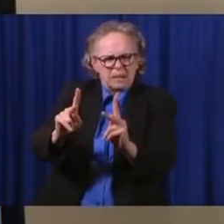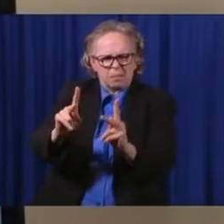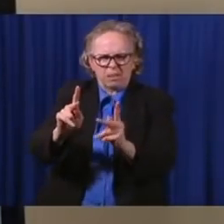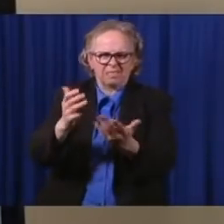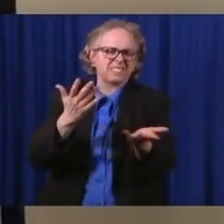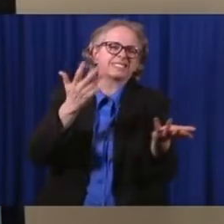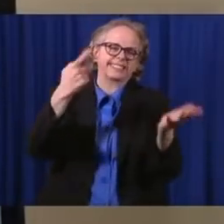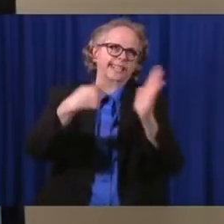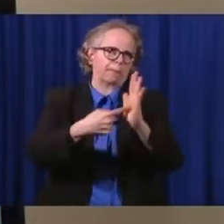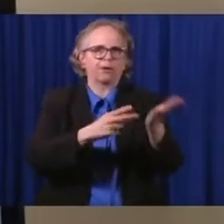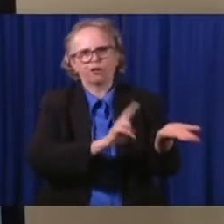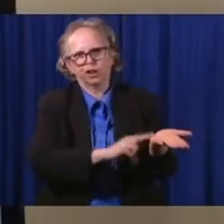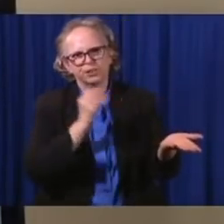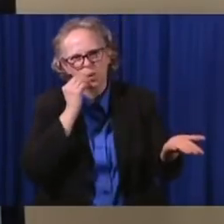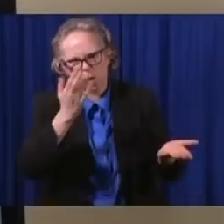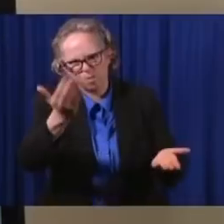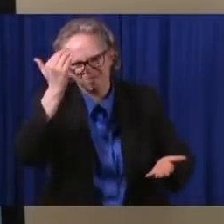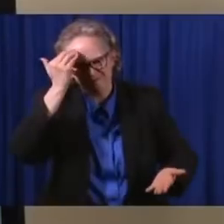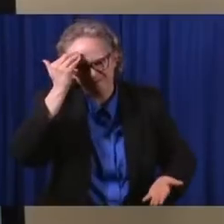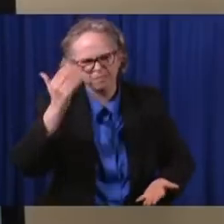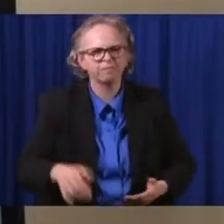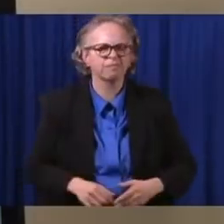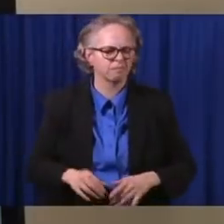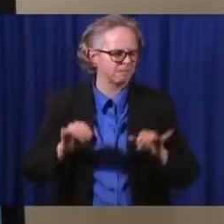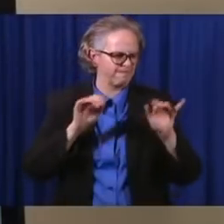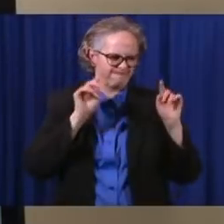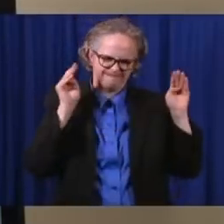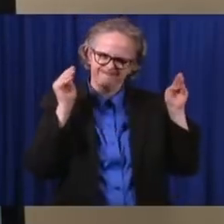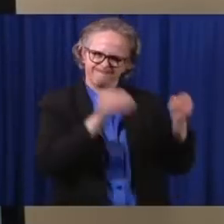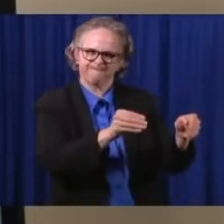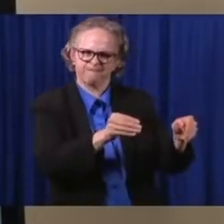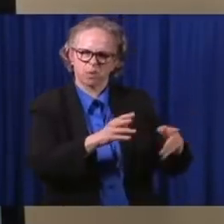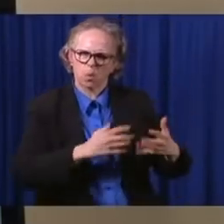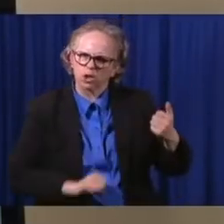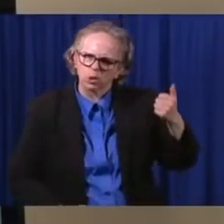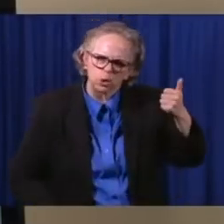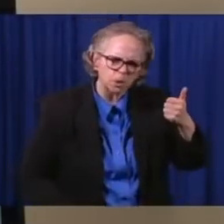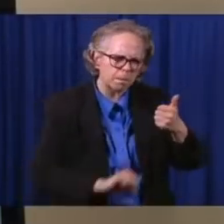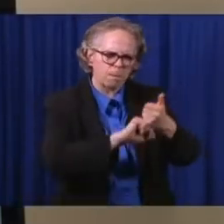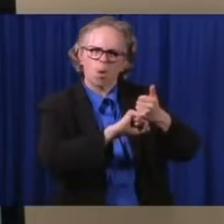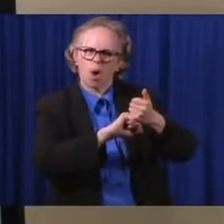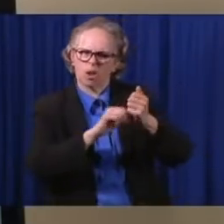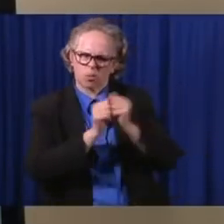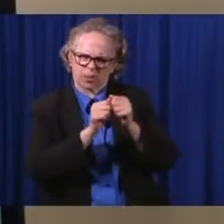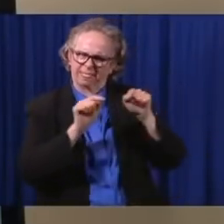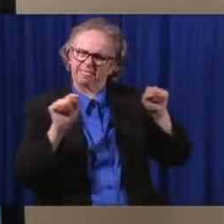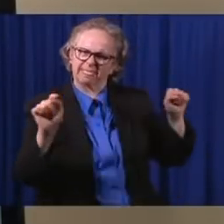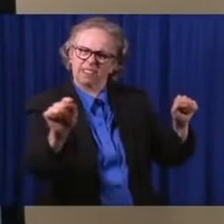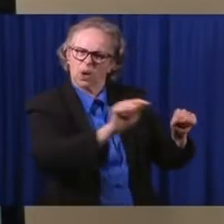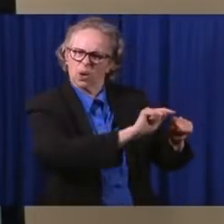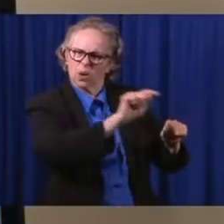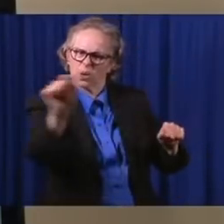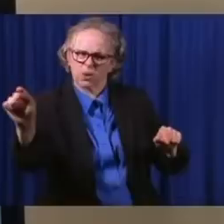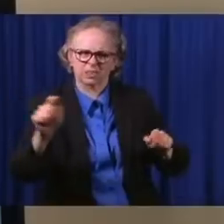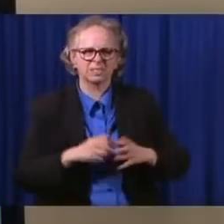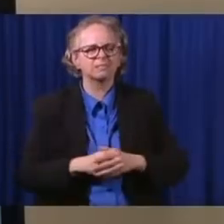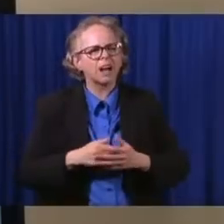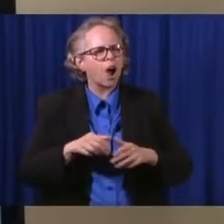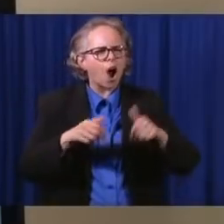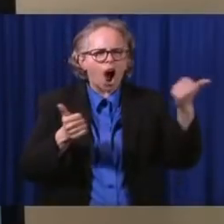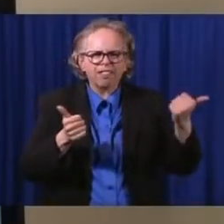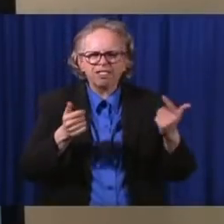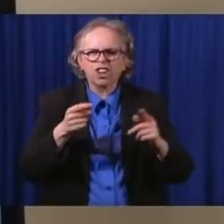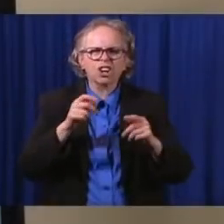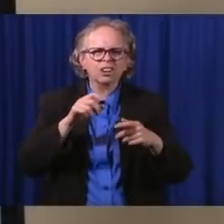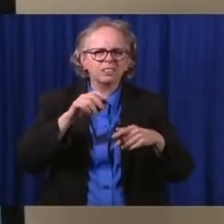nursing homes in Ohio, coming alongside of them, as well as some targeted testing in our